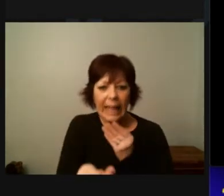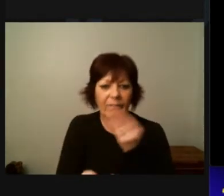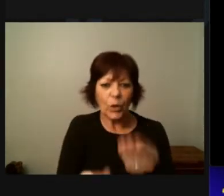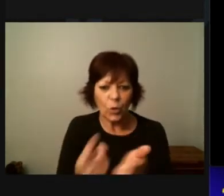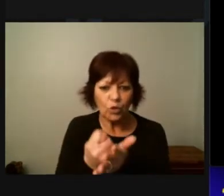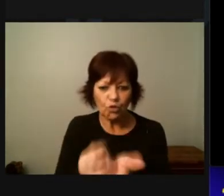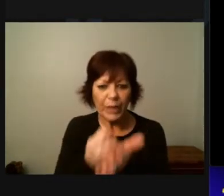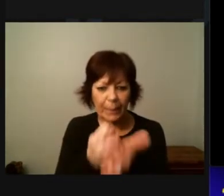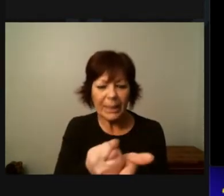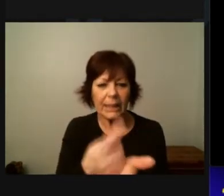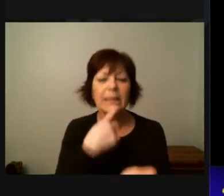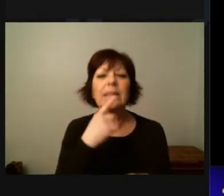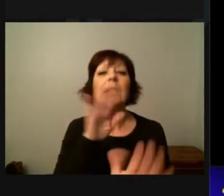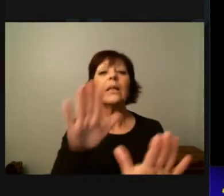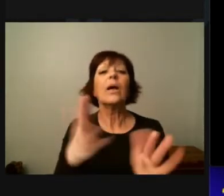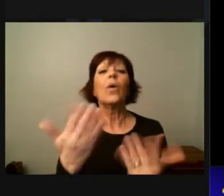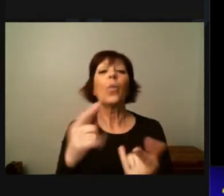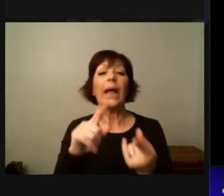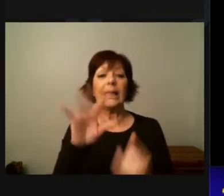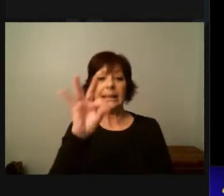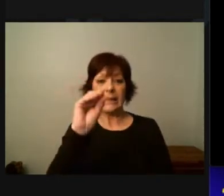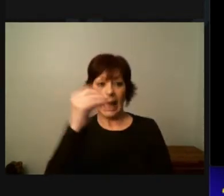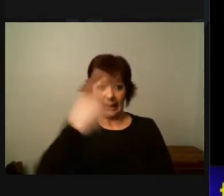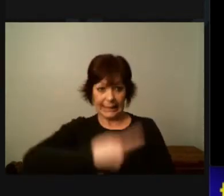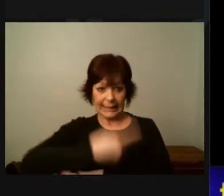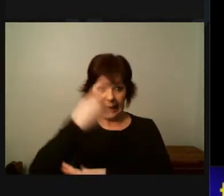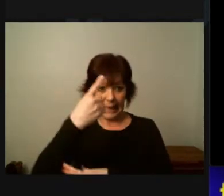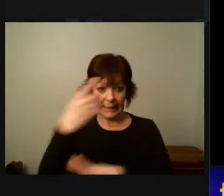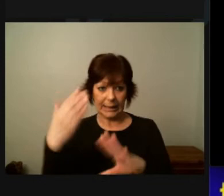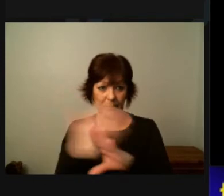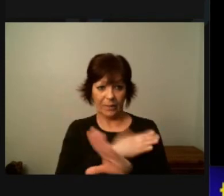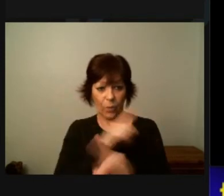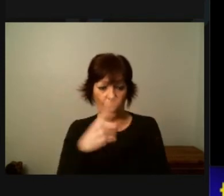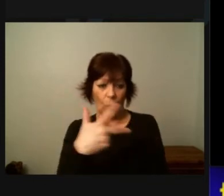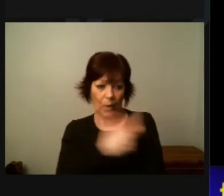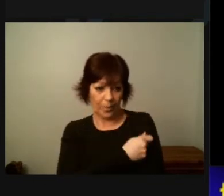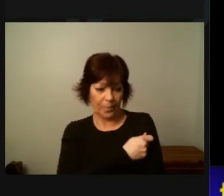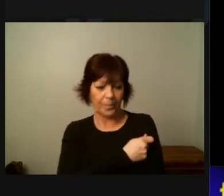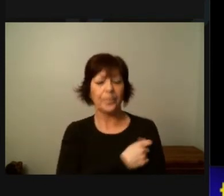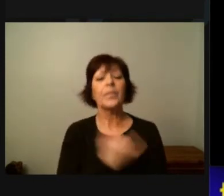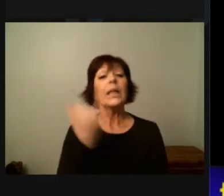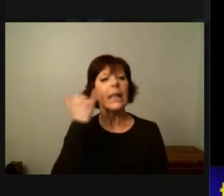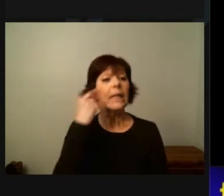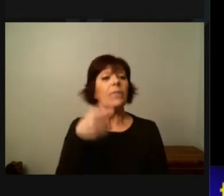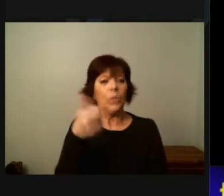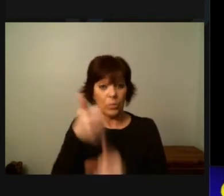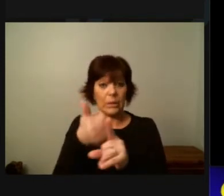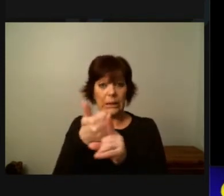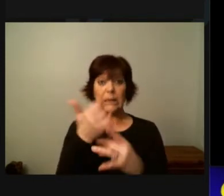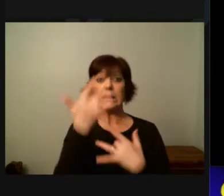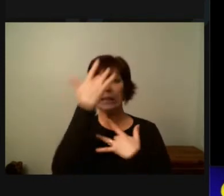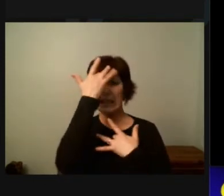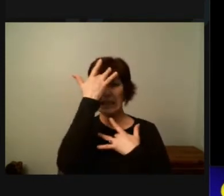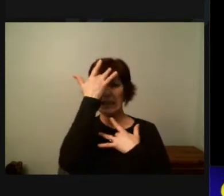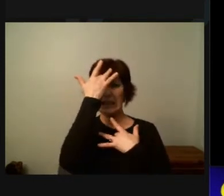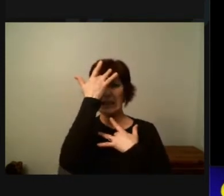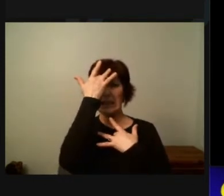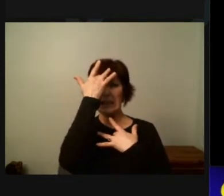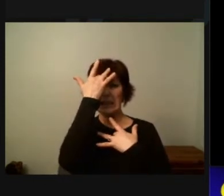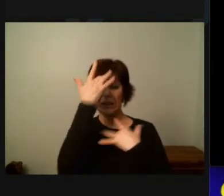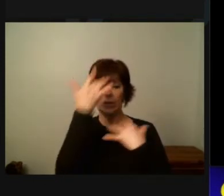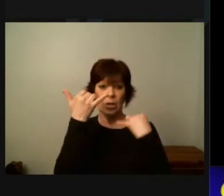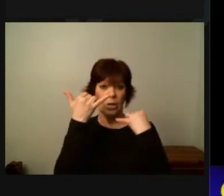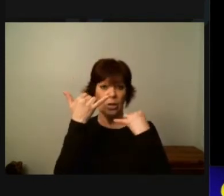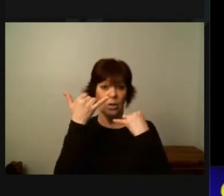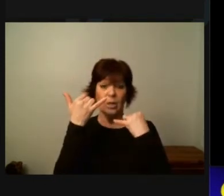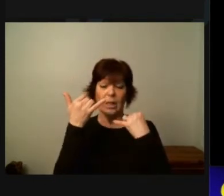asked to wait 90 days before getting the COVID vaccine. If you've had COVID-19, right now we're